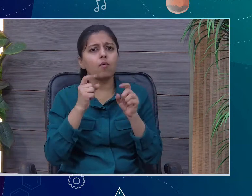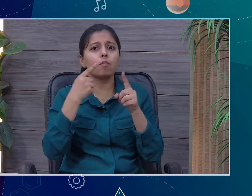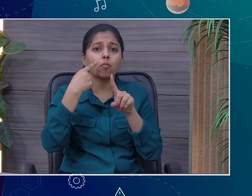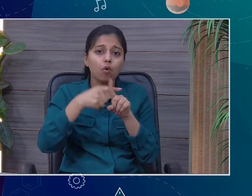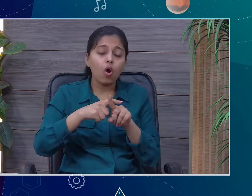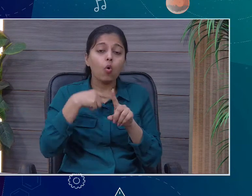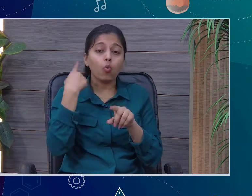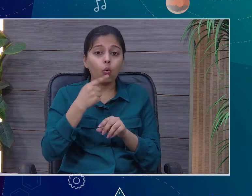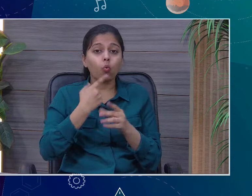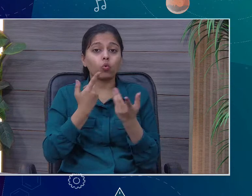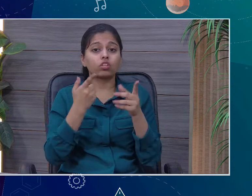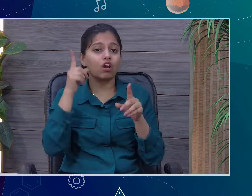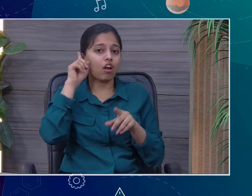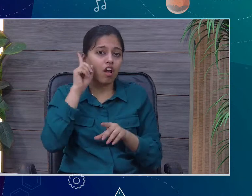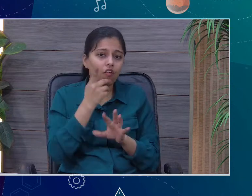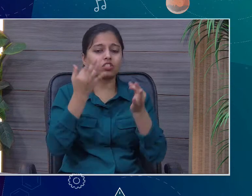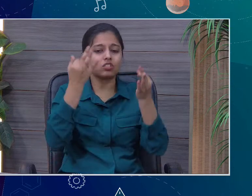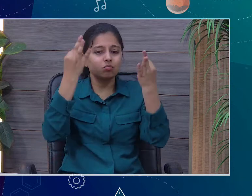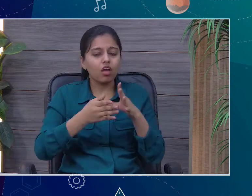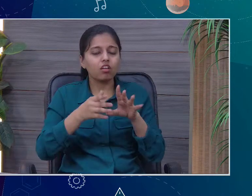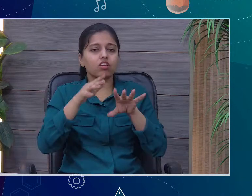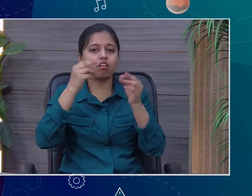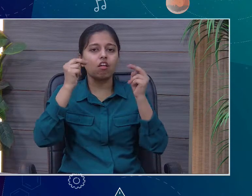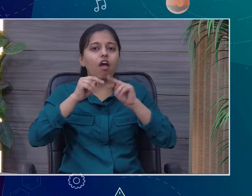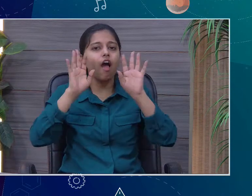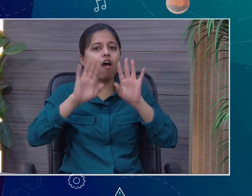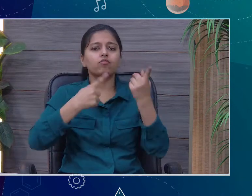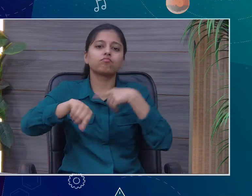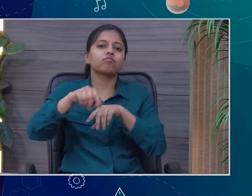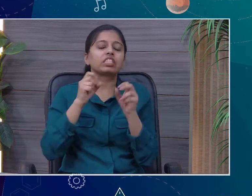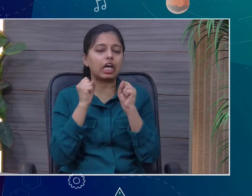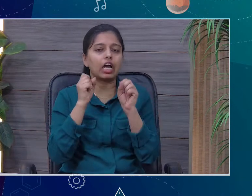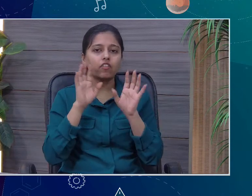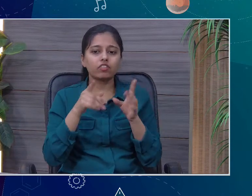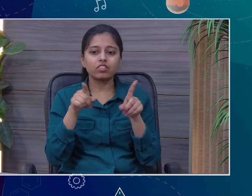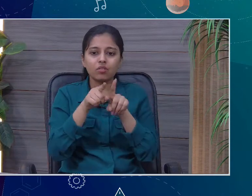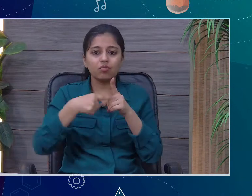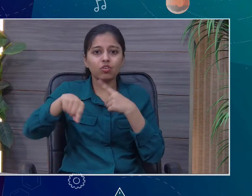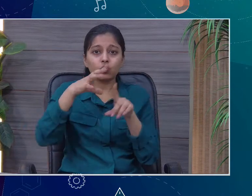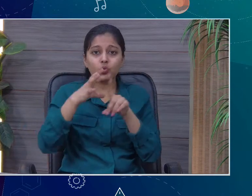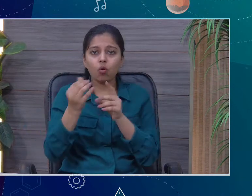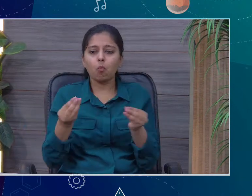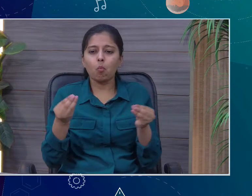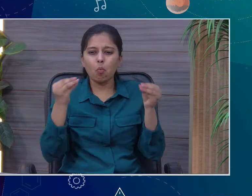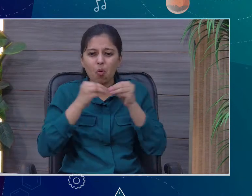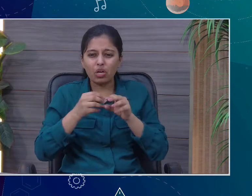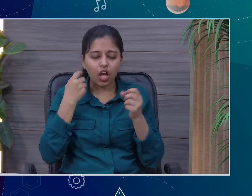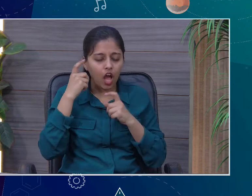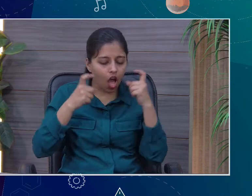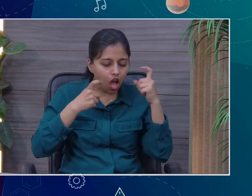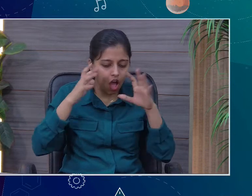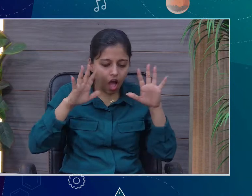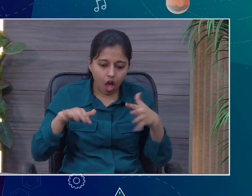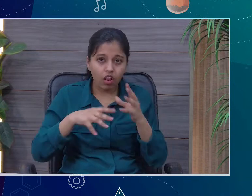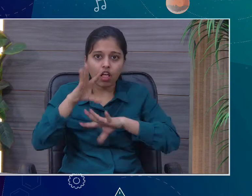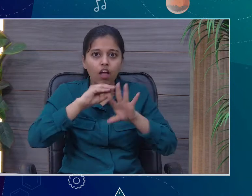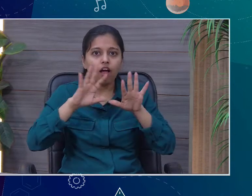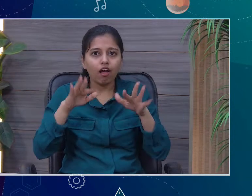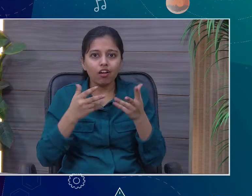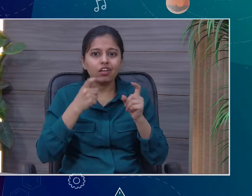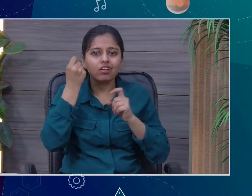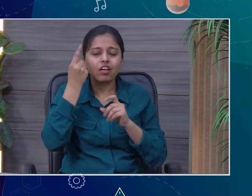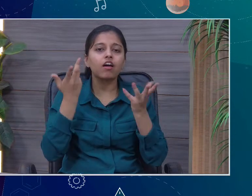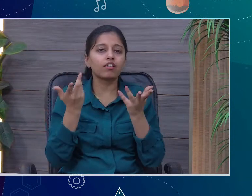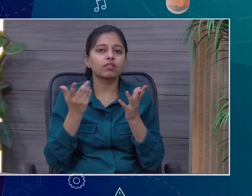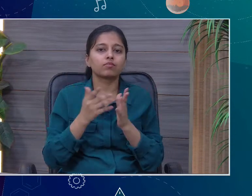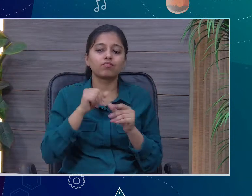with special needs, because they have to do certain extra efforts for understanding. So relating it with